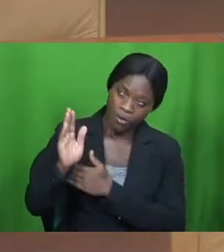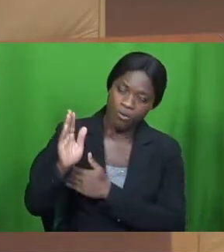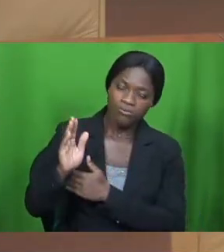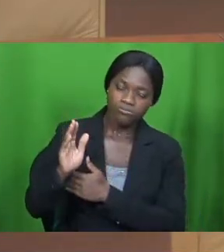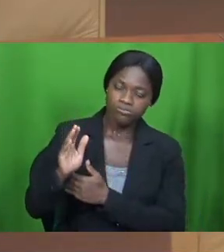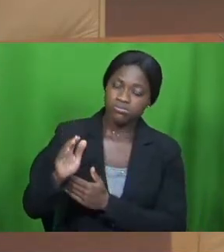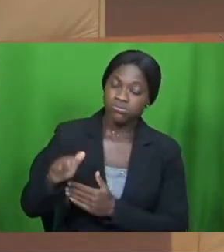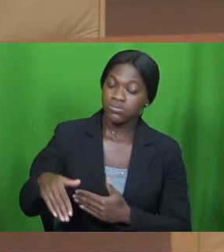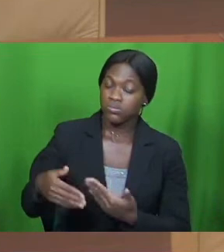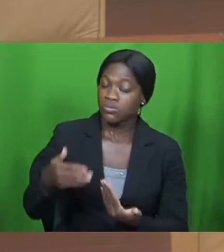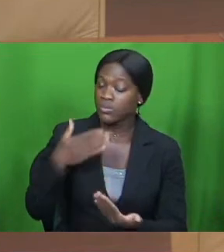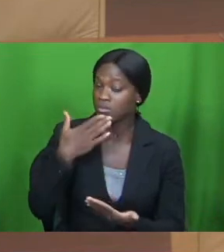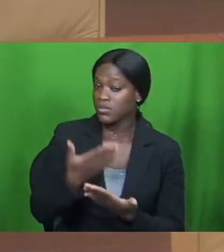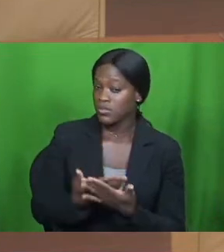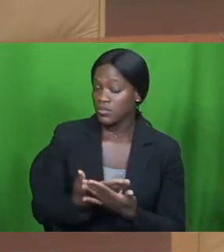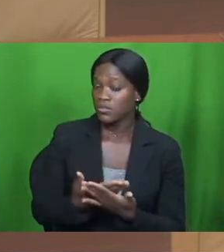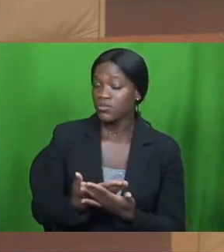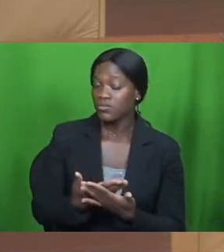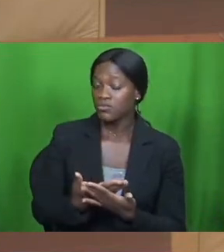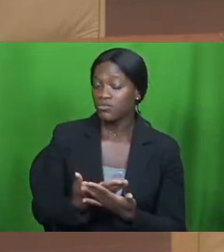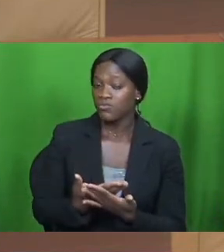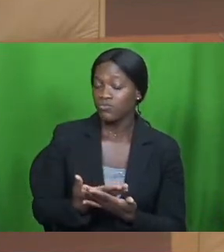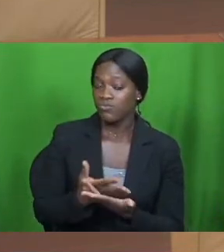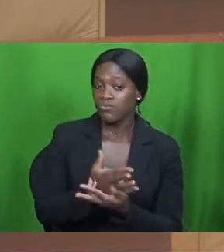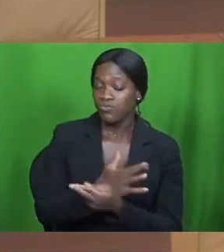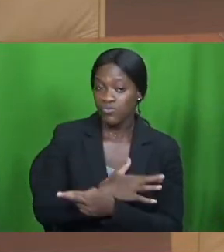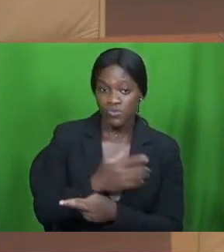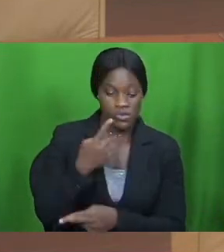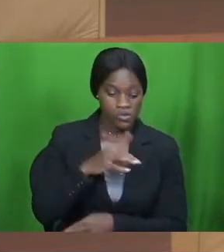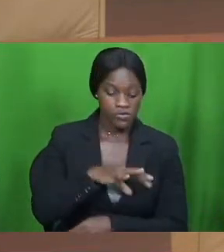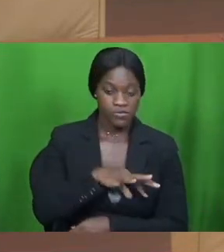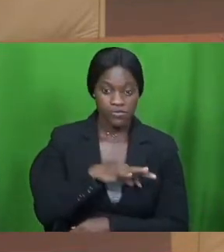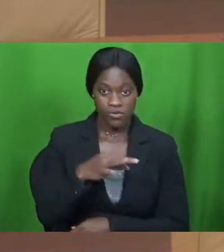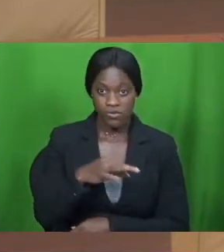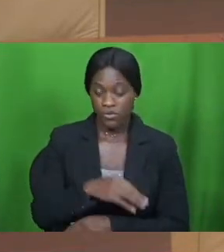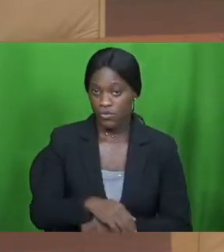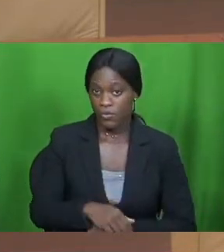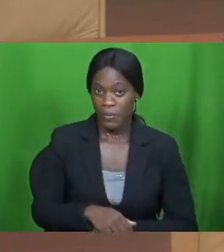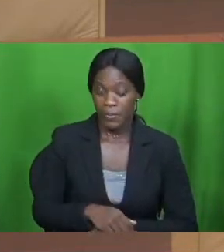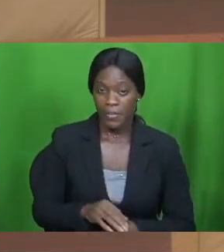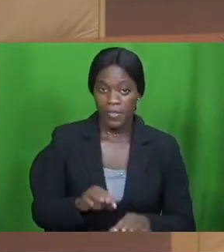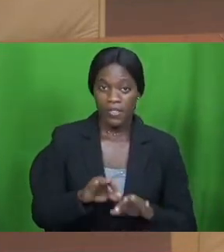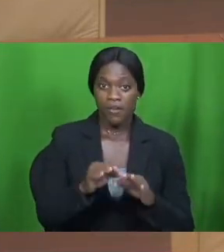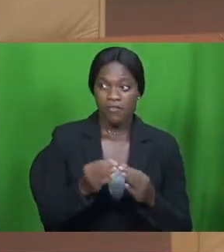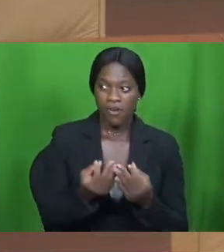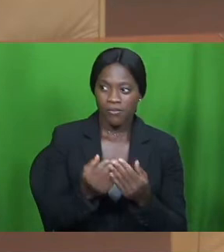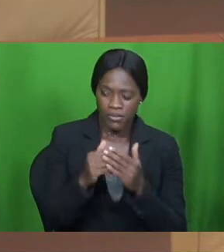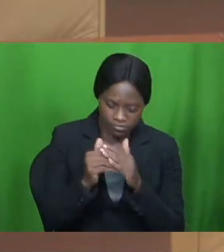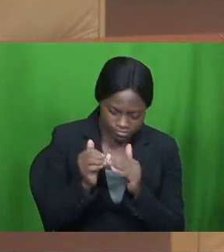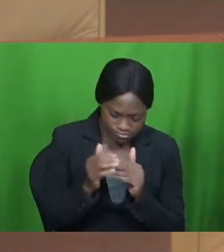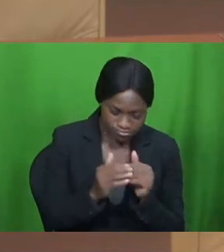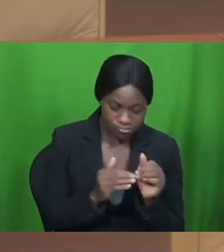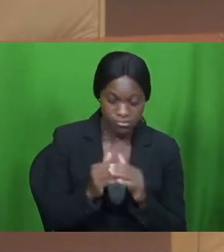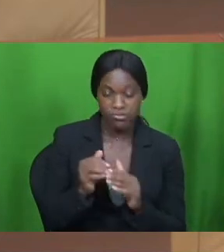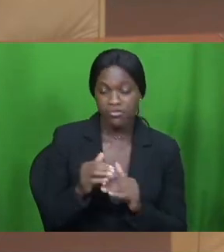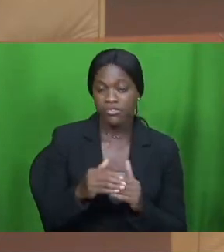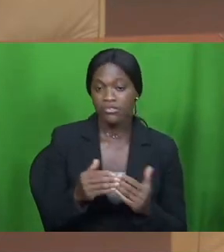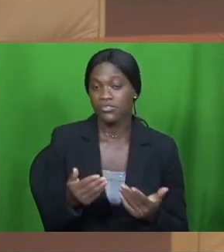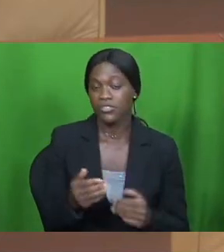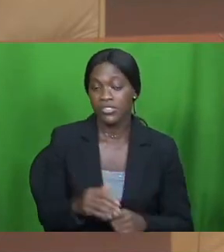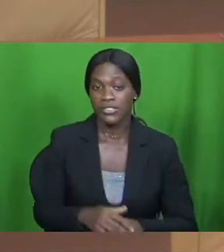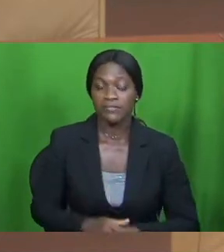his soul a peaceful repose. May his family be consoled. As a